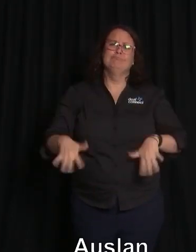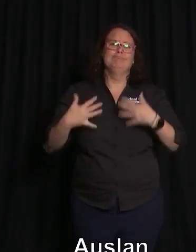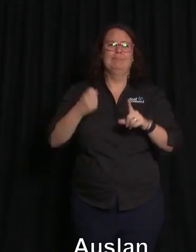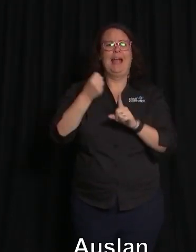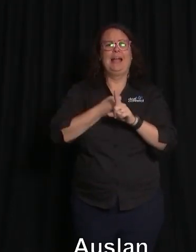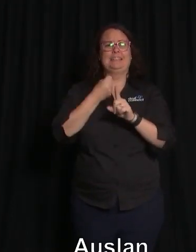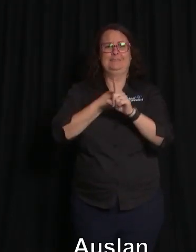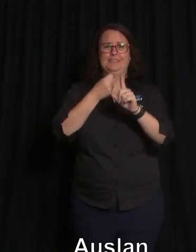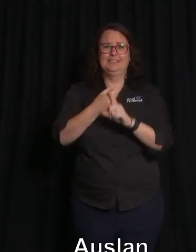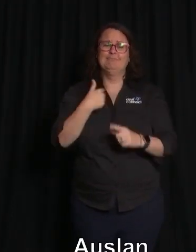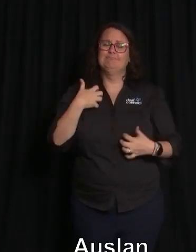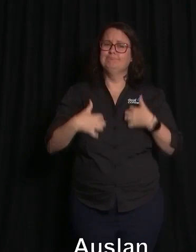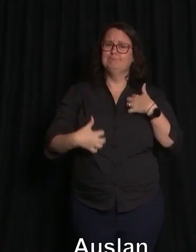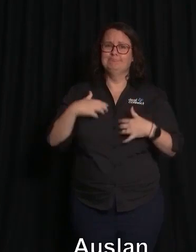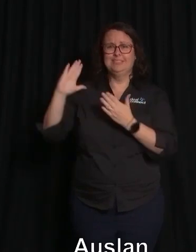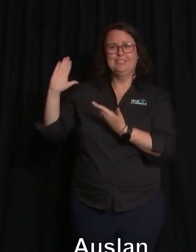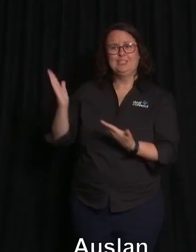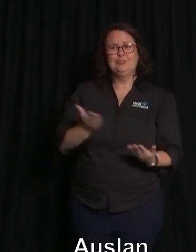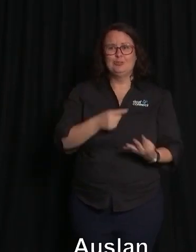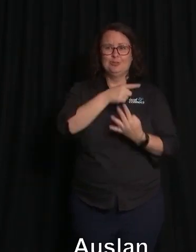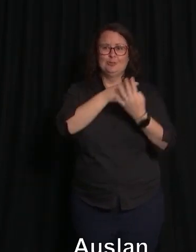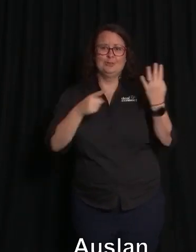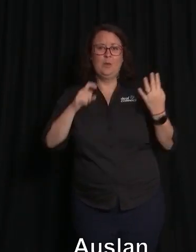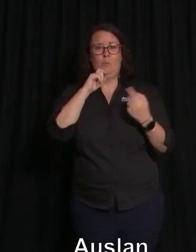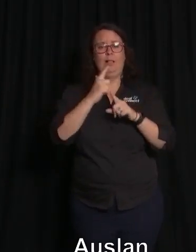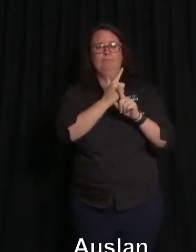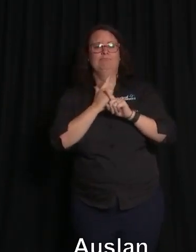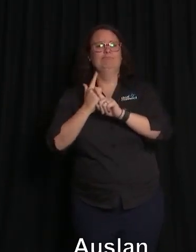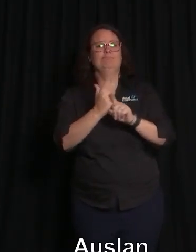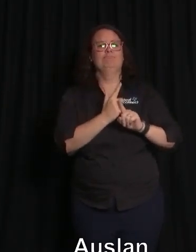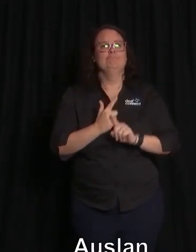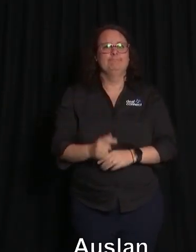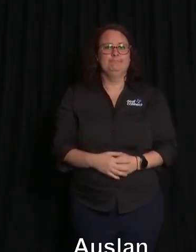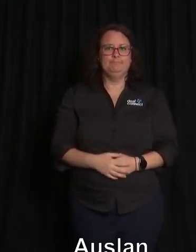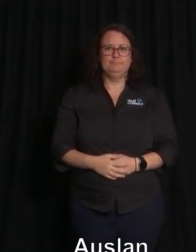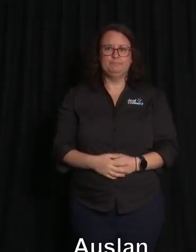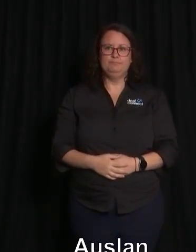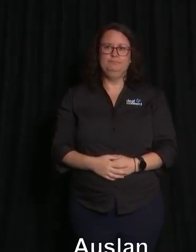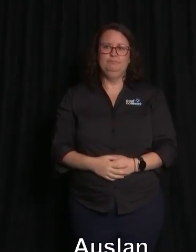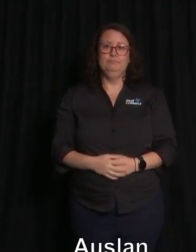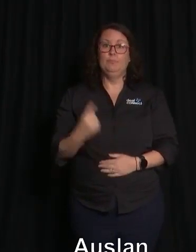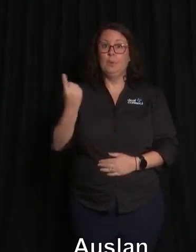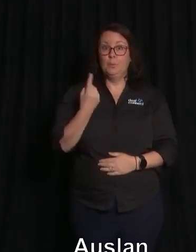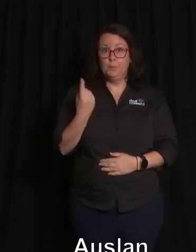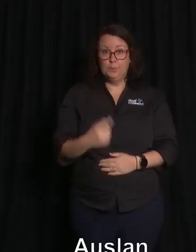delighted to introduce to you now to take forward this discussion. We have,